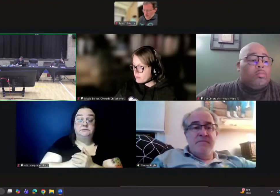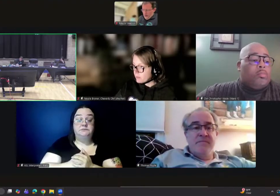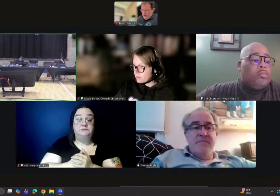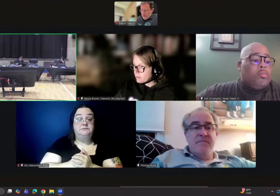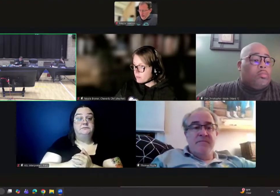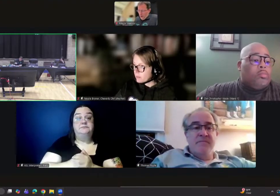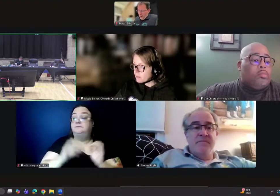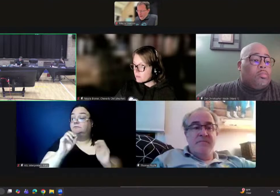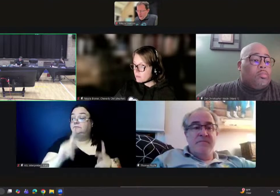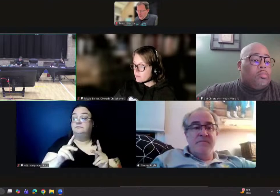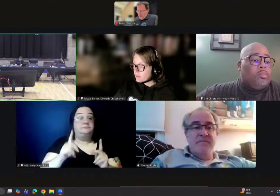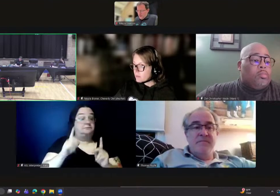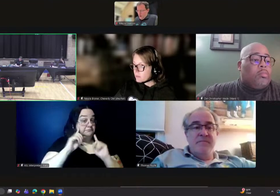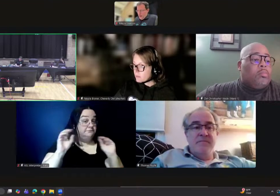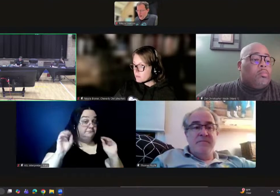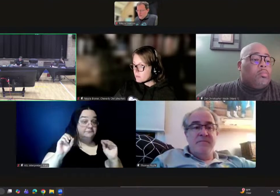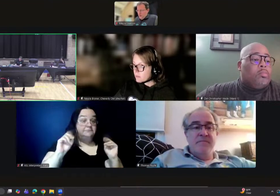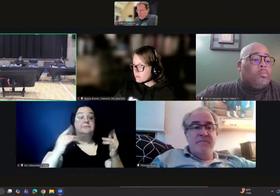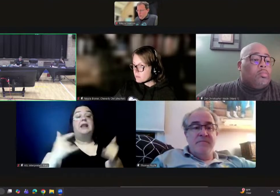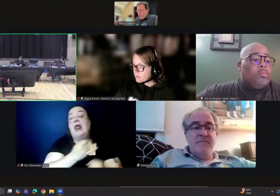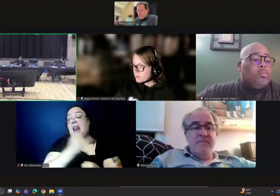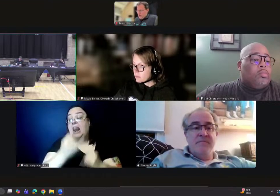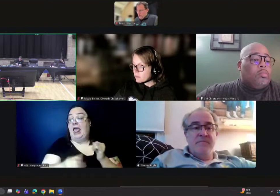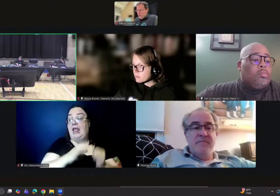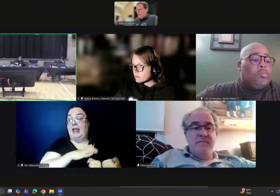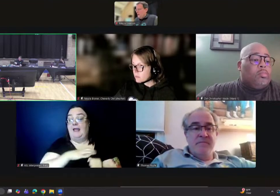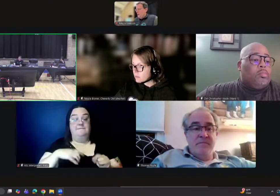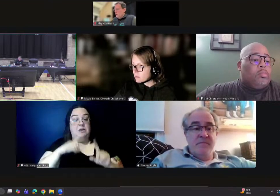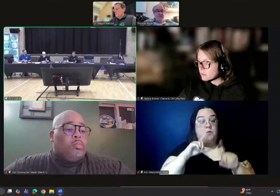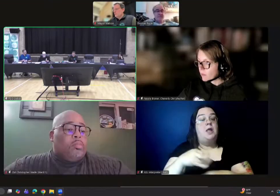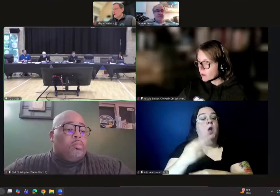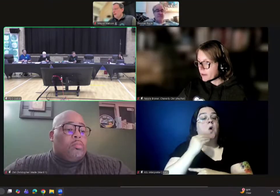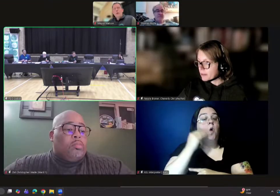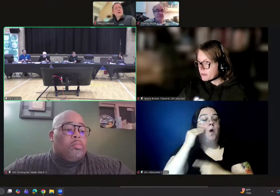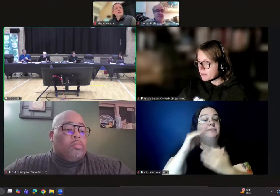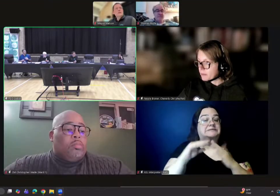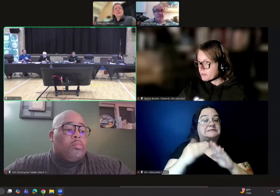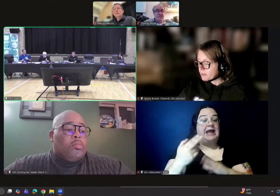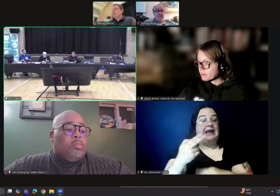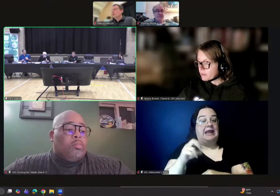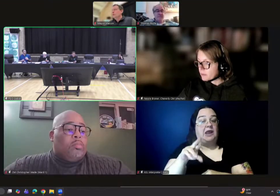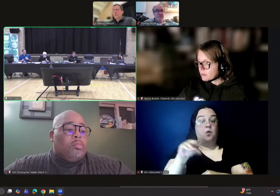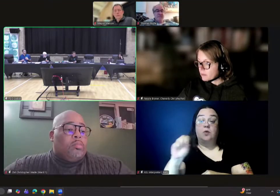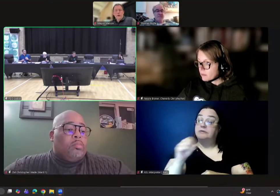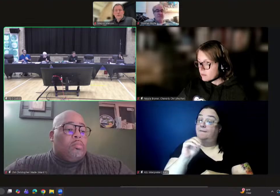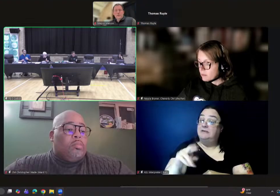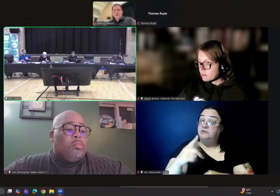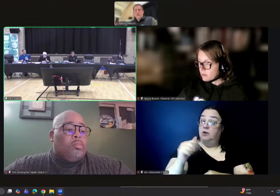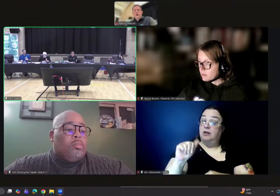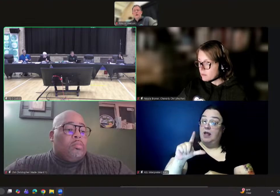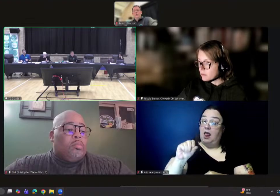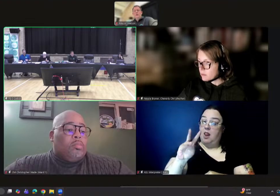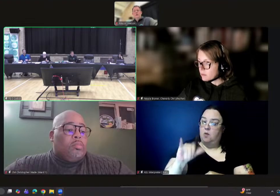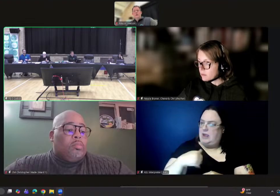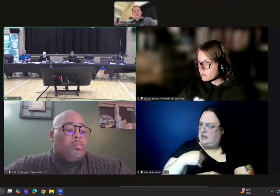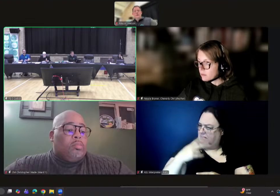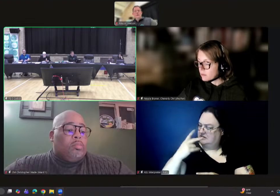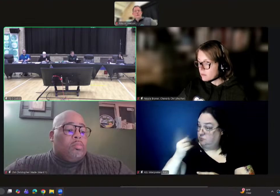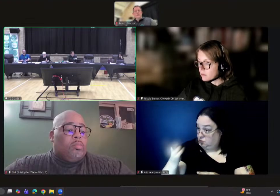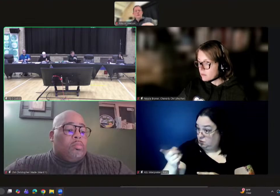Okay, not hearing any. That takes us to our last committee report, which is Hometown Heroes. Mr. Galloway, is this you? I don't see Mr. Bell.